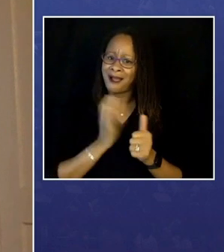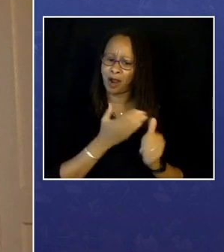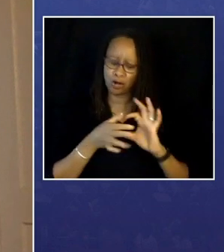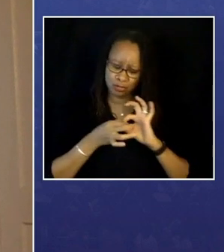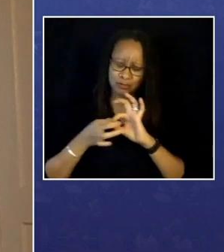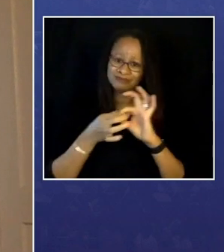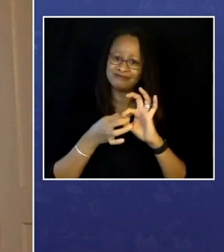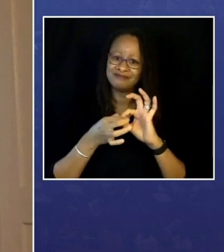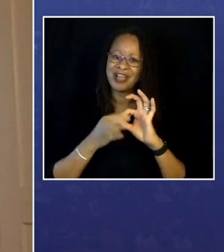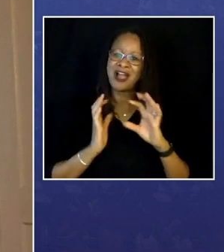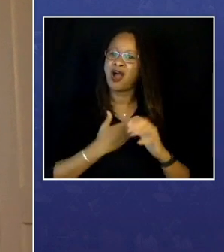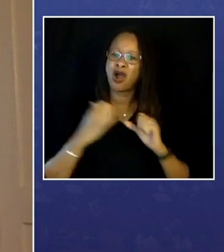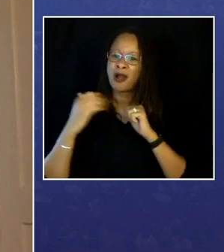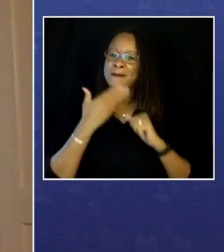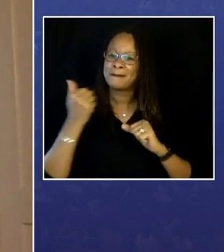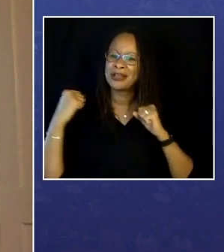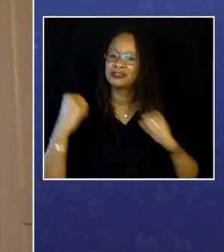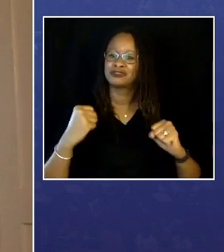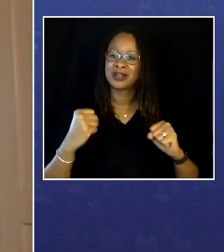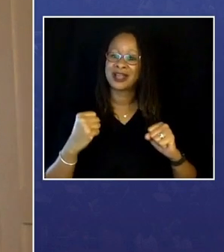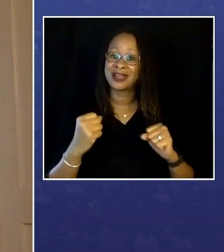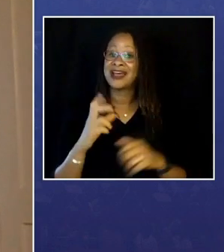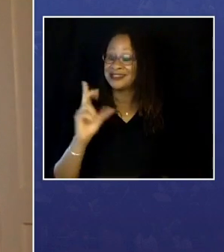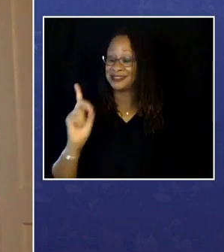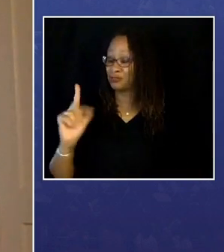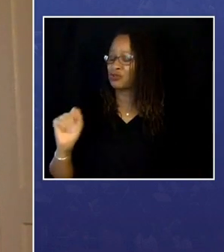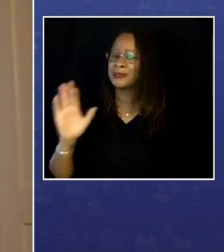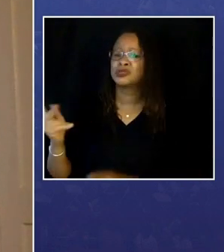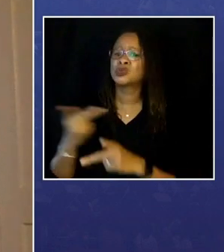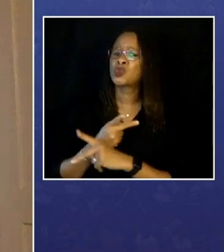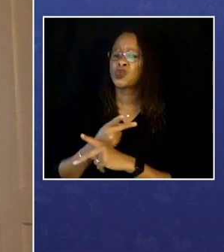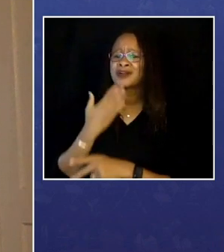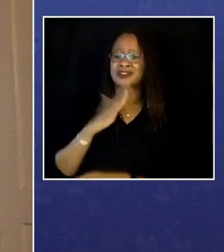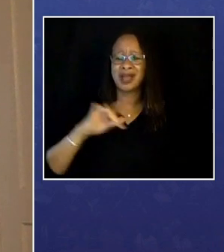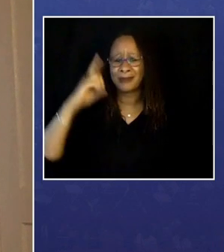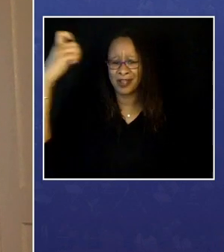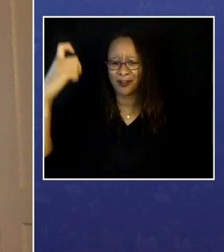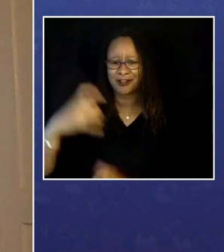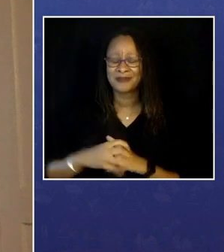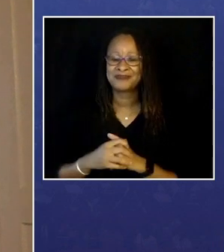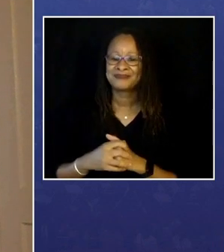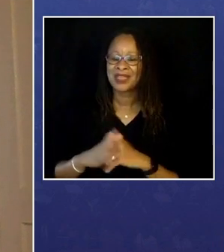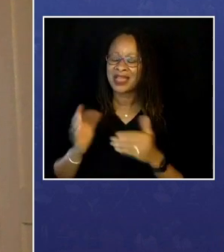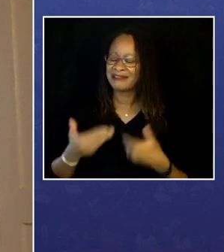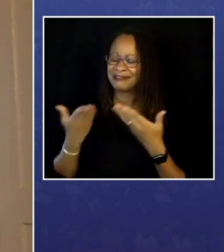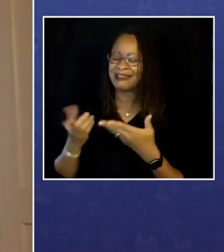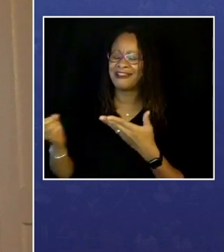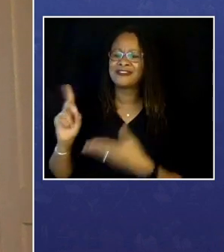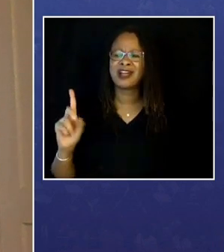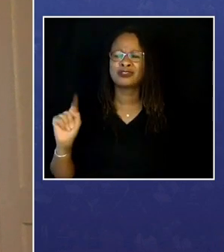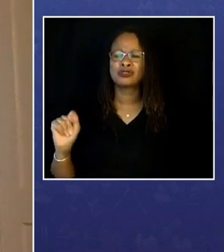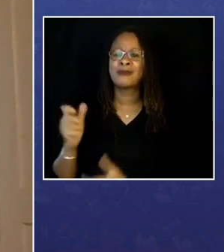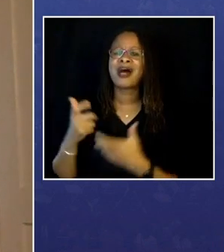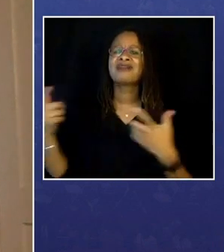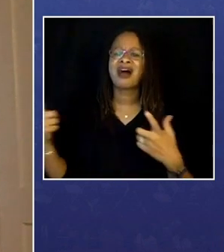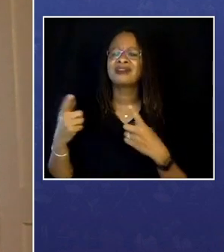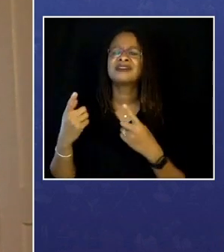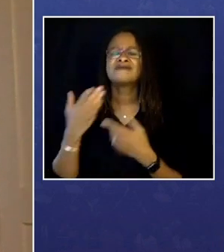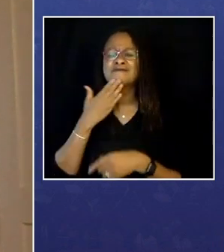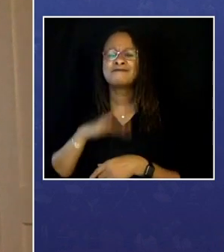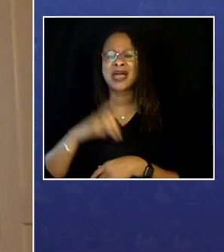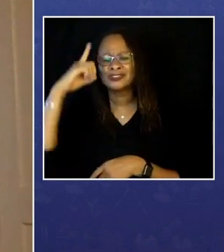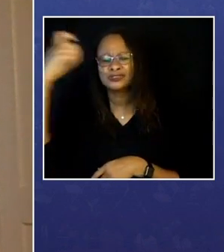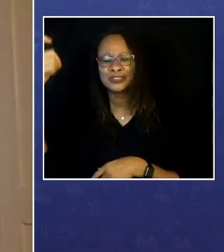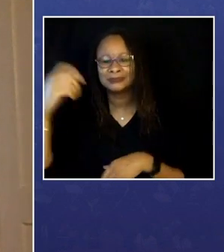our unity is our greatest strength. It is Donald Trump's worst nightmare. Let's give him a lot